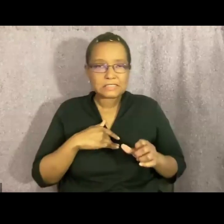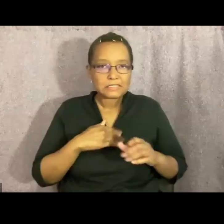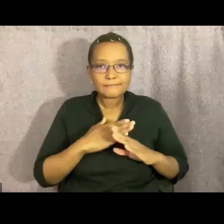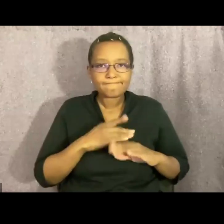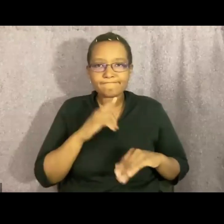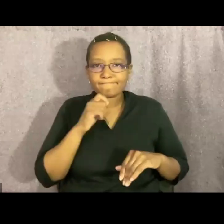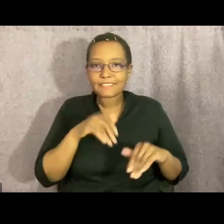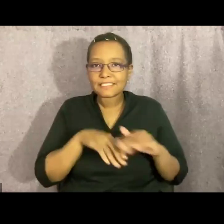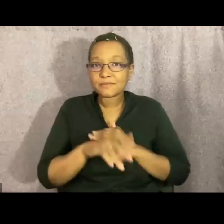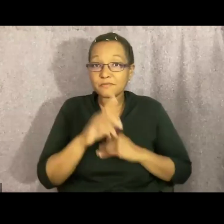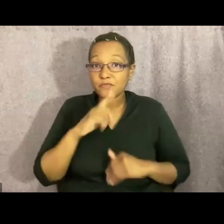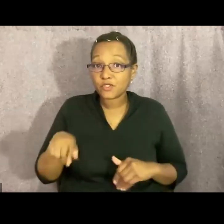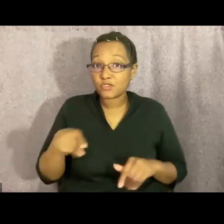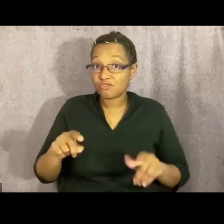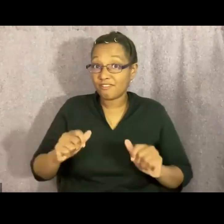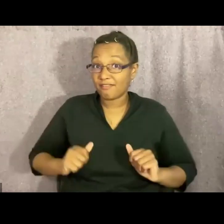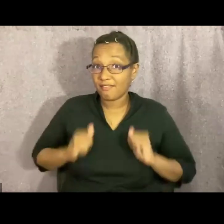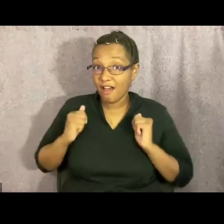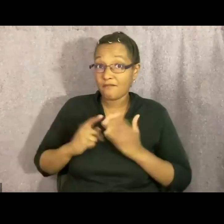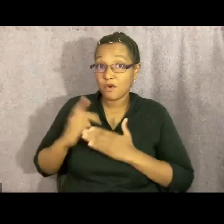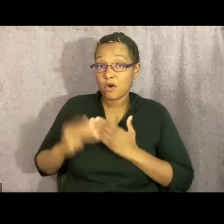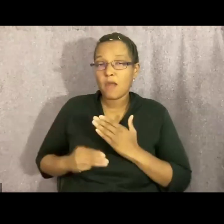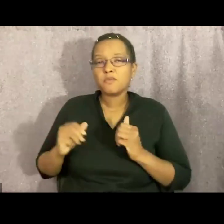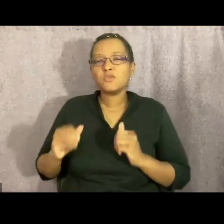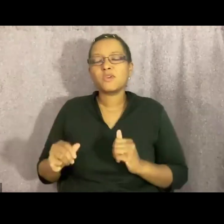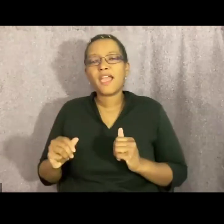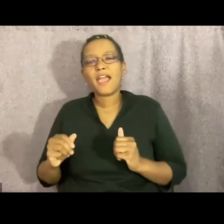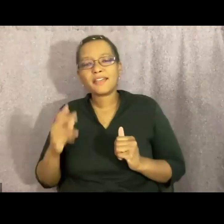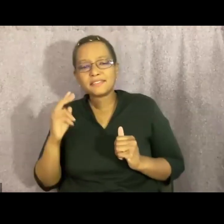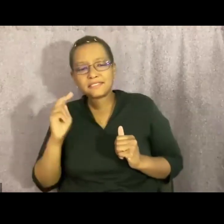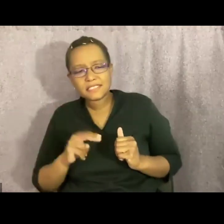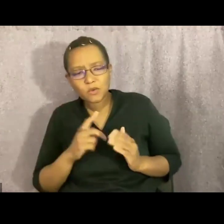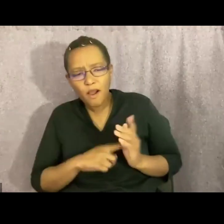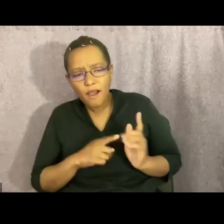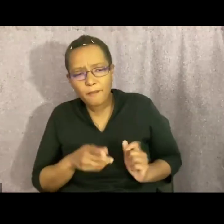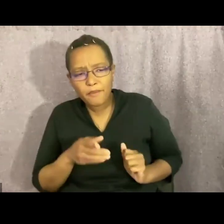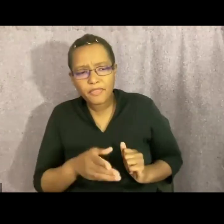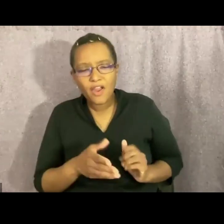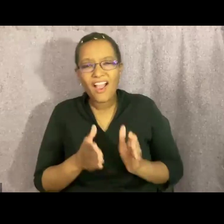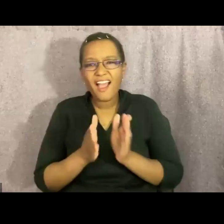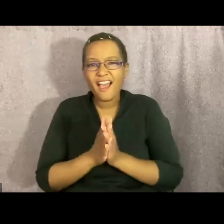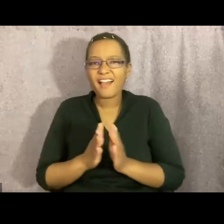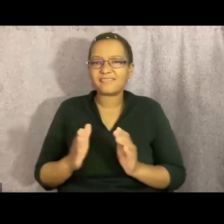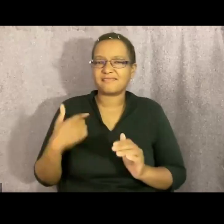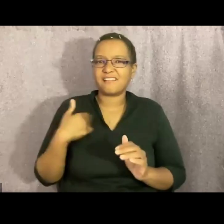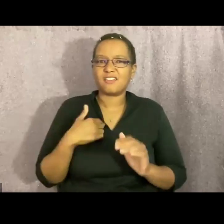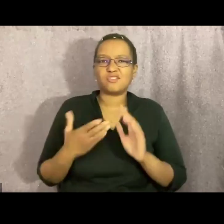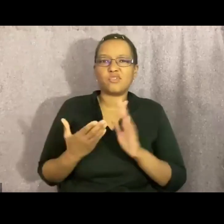was happening there, you can access it later by emailing us at